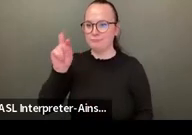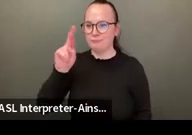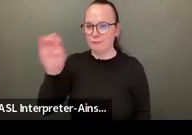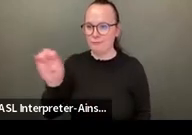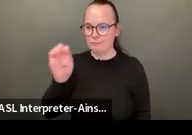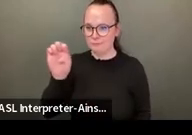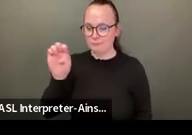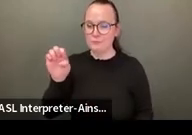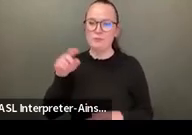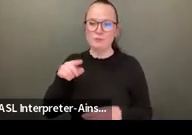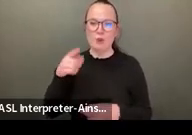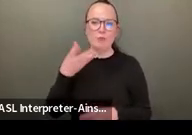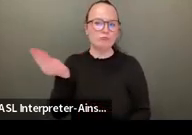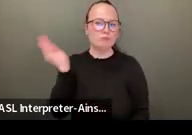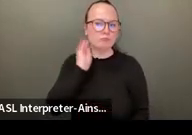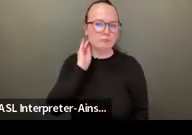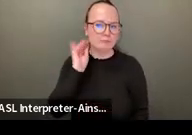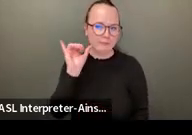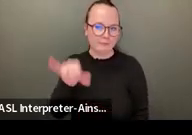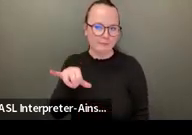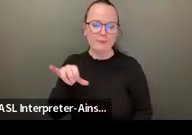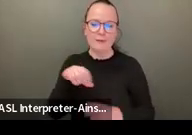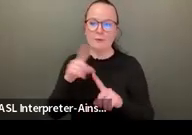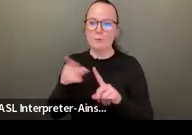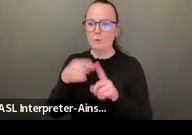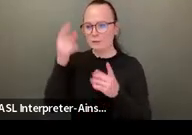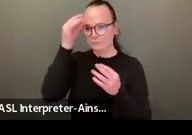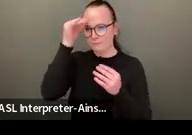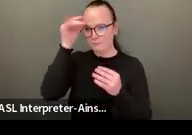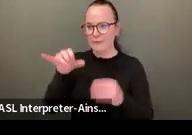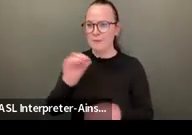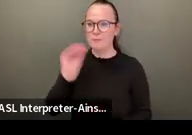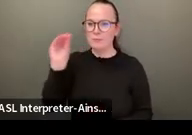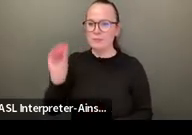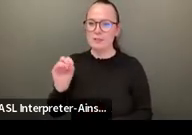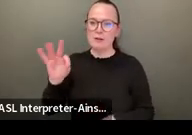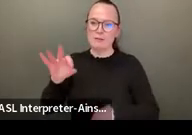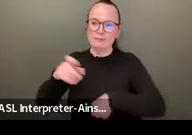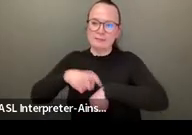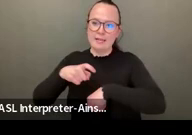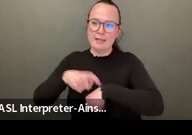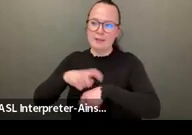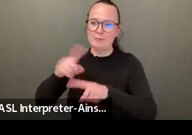in mind when you're thinking about that percentage of time in the regular classroom.